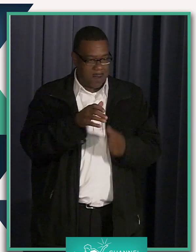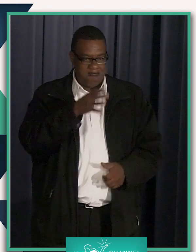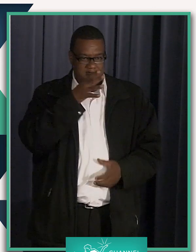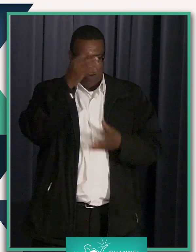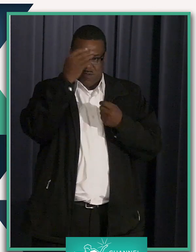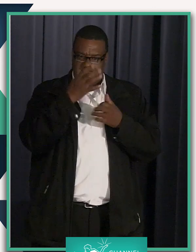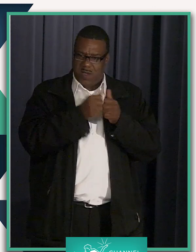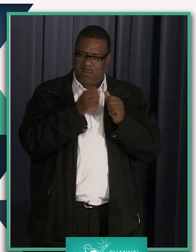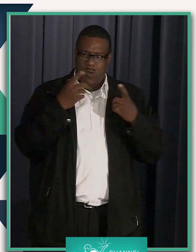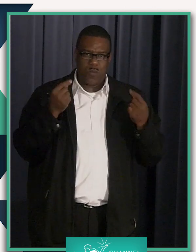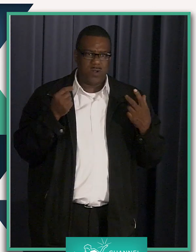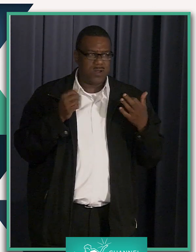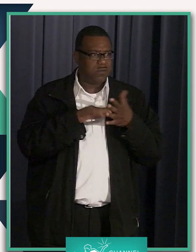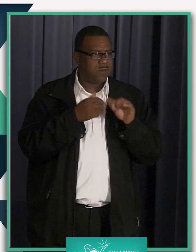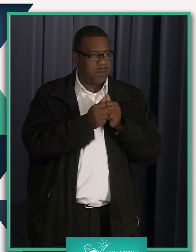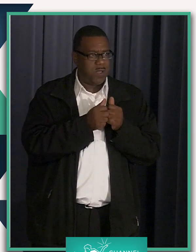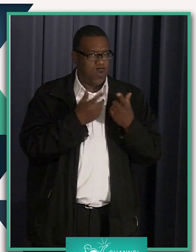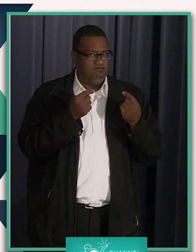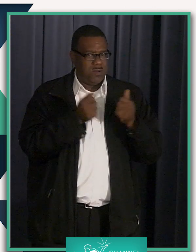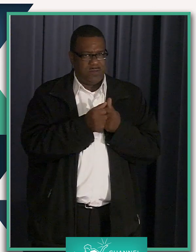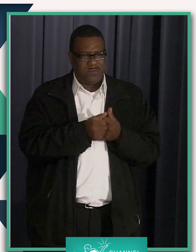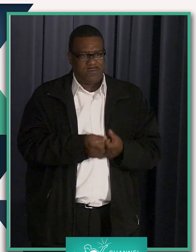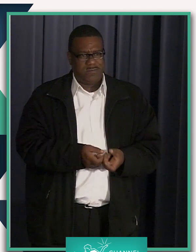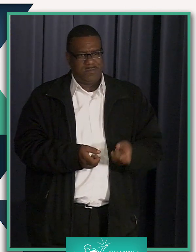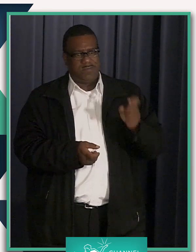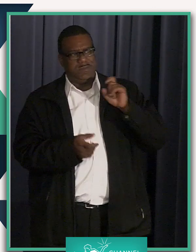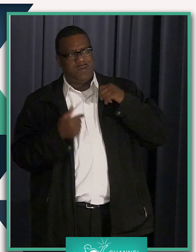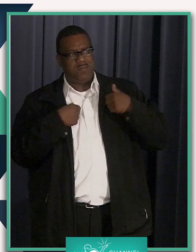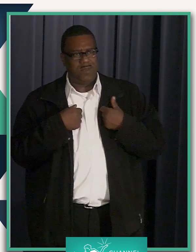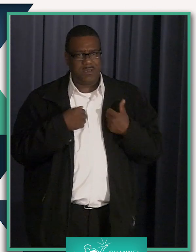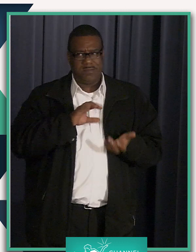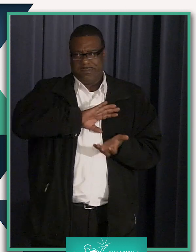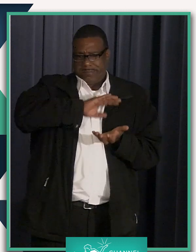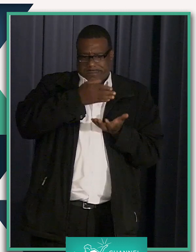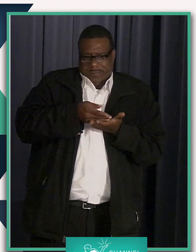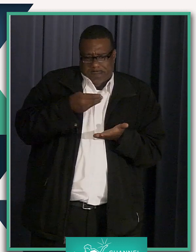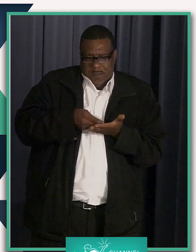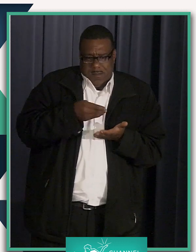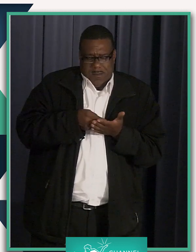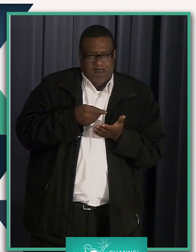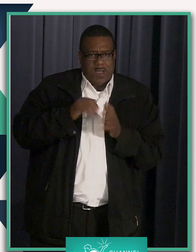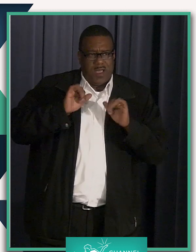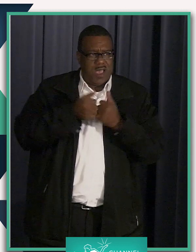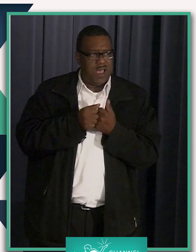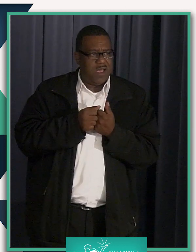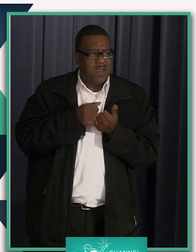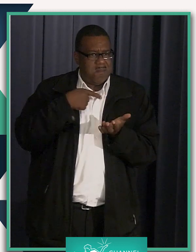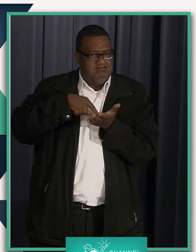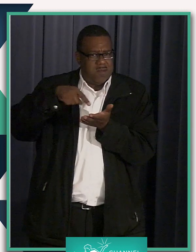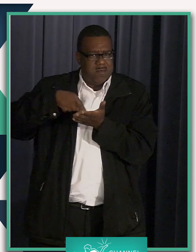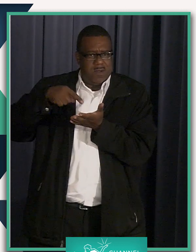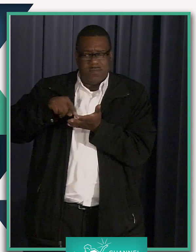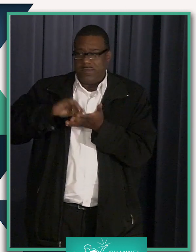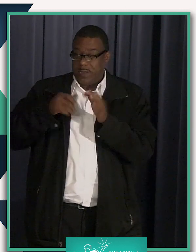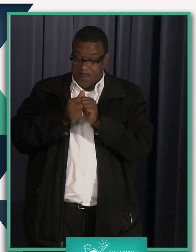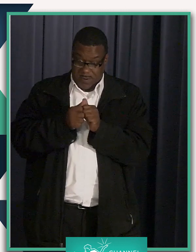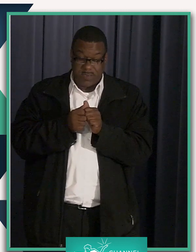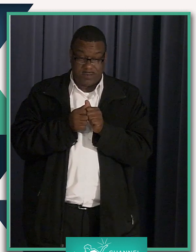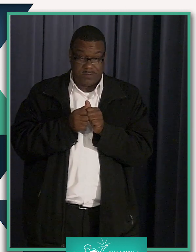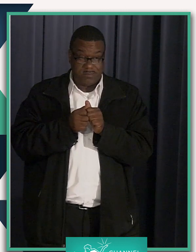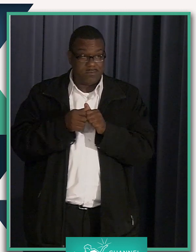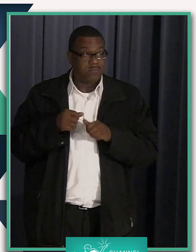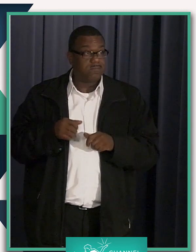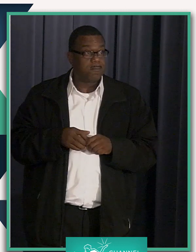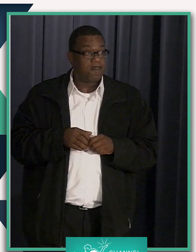well, all they're doing is giving me my lump sum in monthly payments. So if we could elaborate the difference